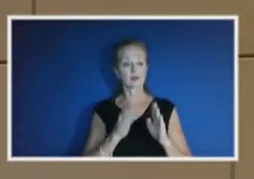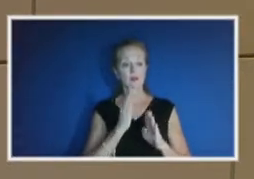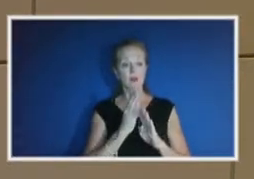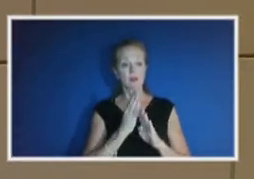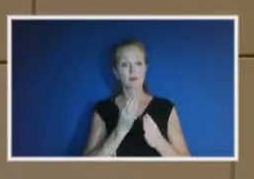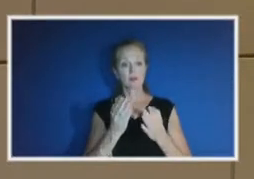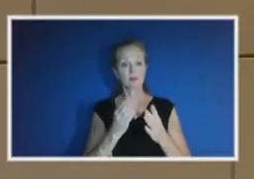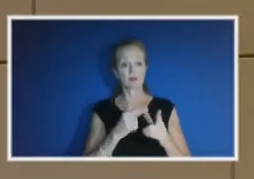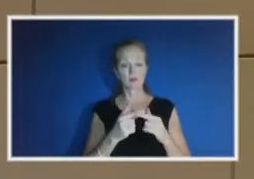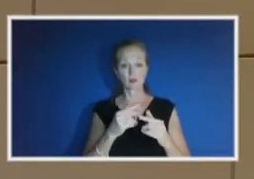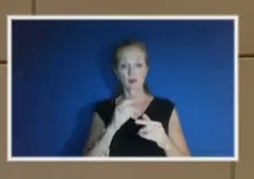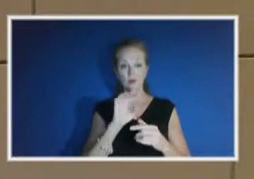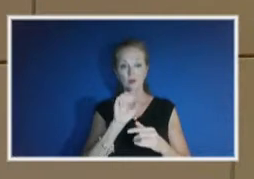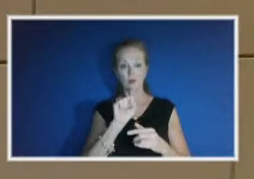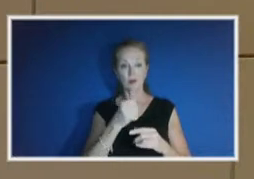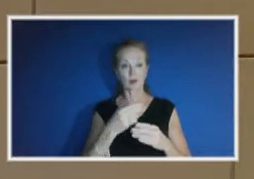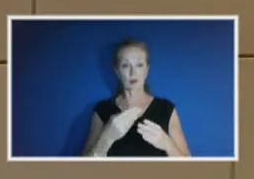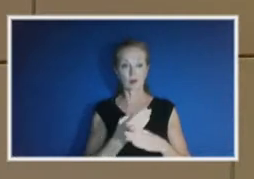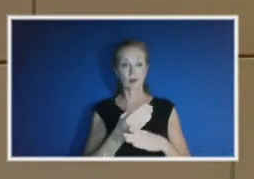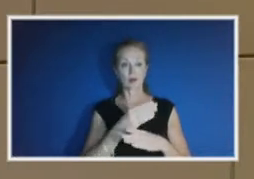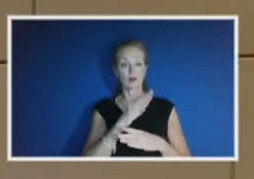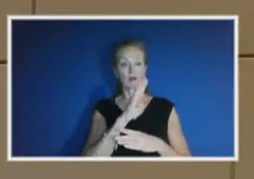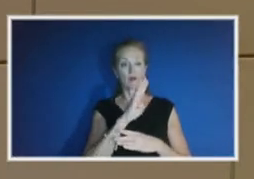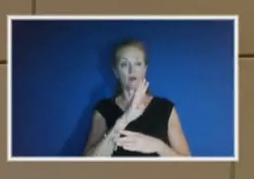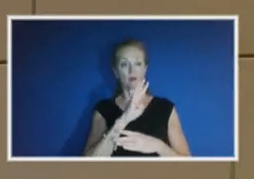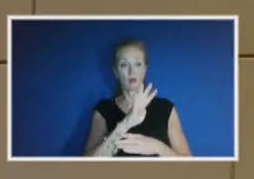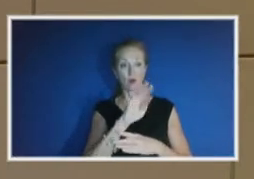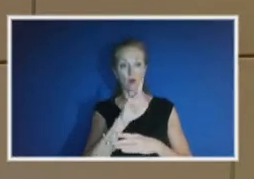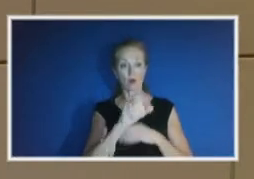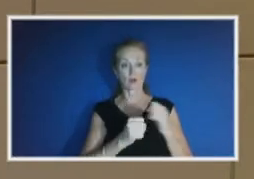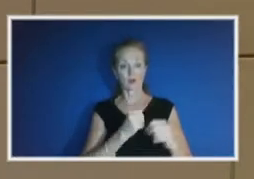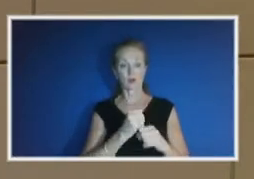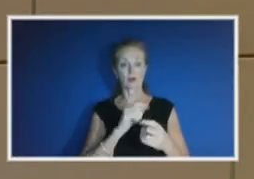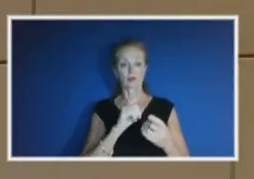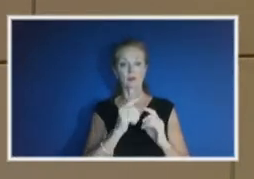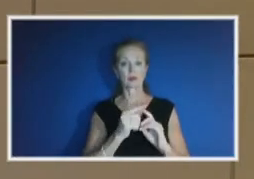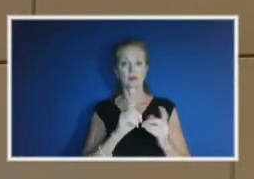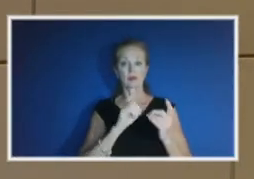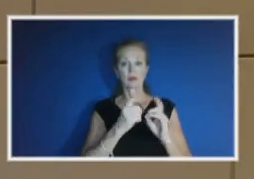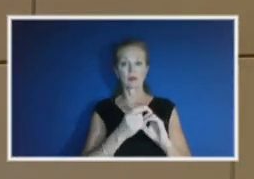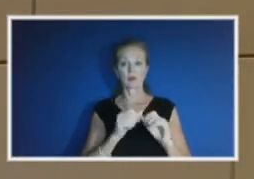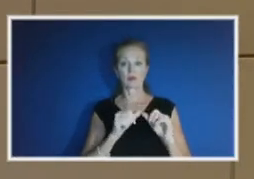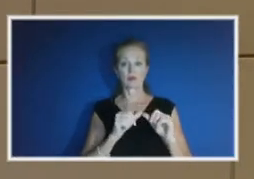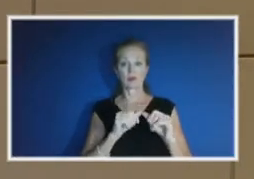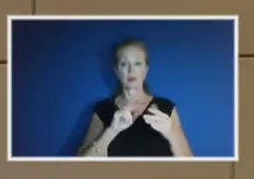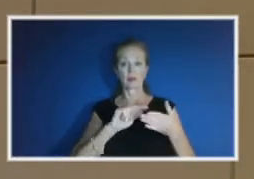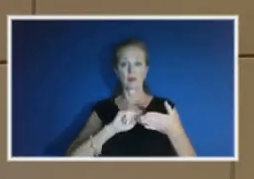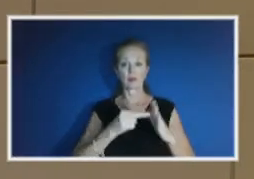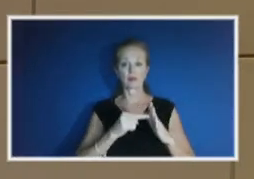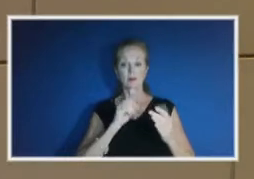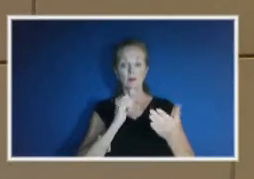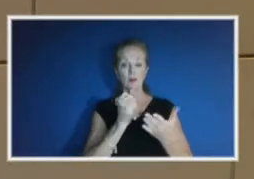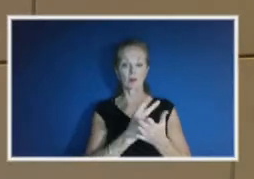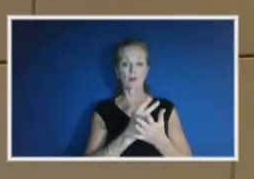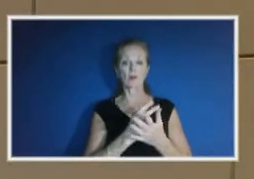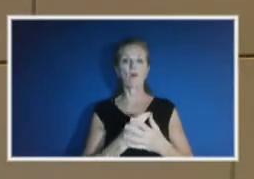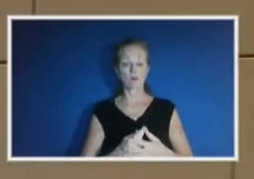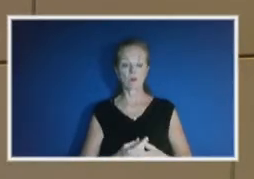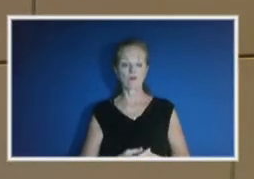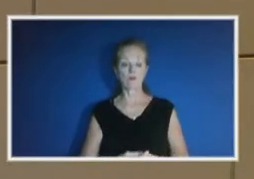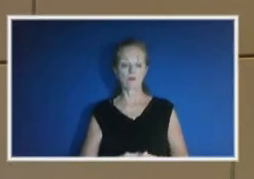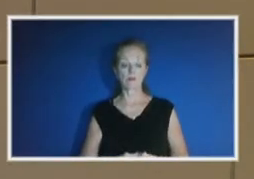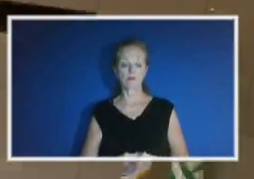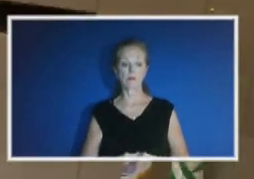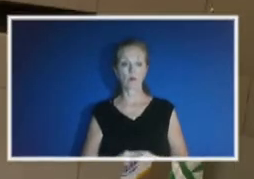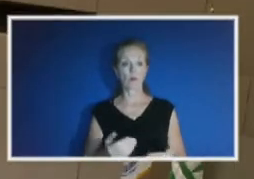to renew the agreement for up to 4 1-year terms and to amend it consistent for which the purpose that you approve. And do I have a